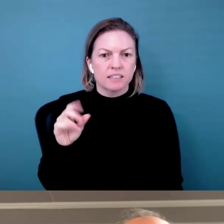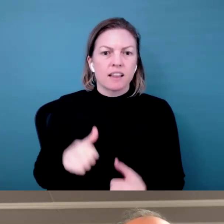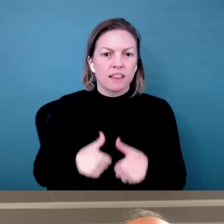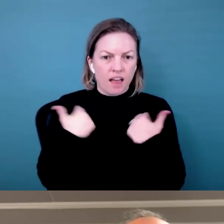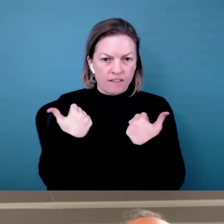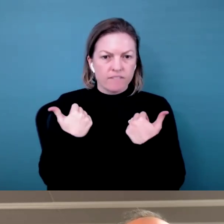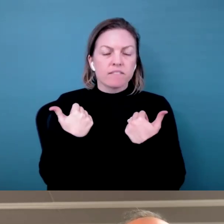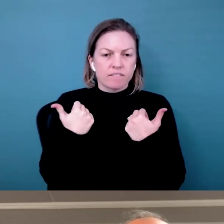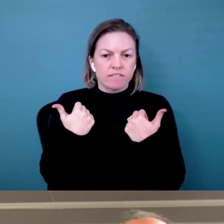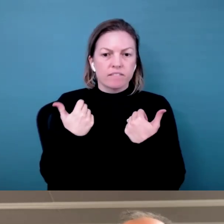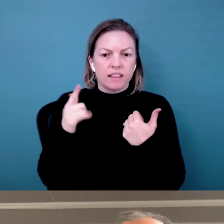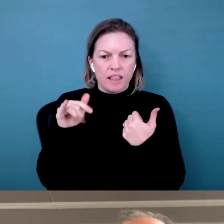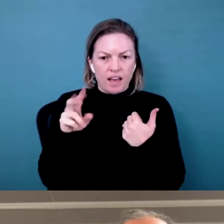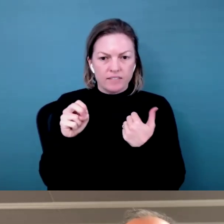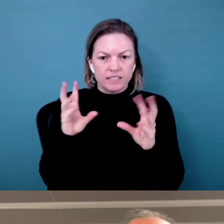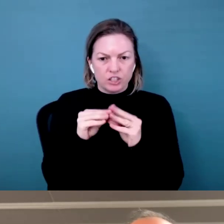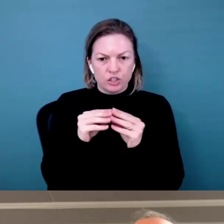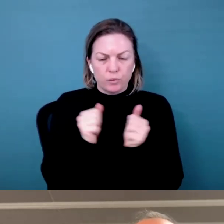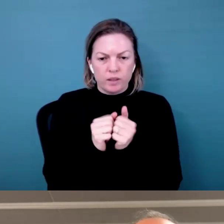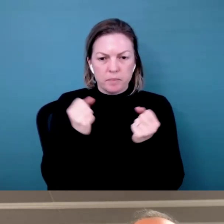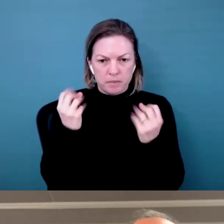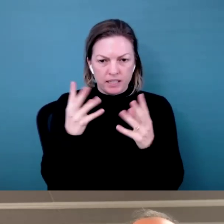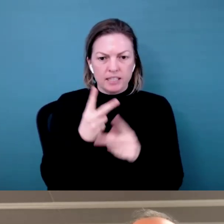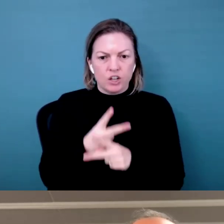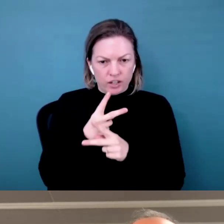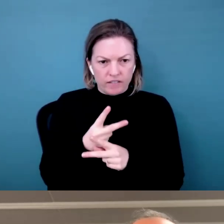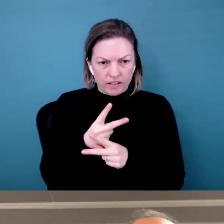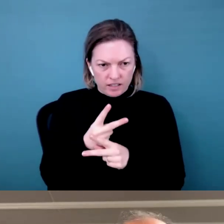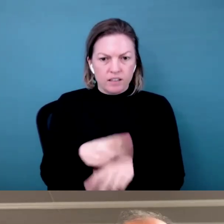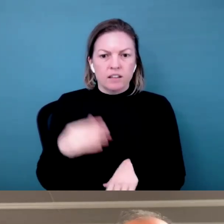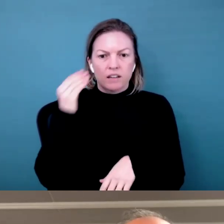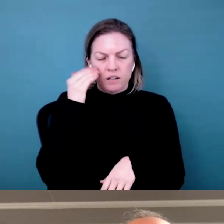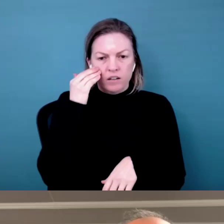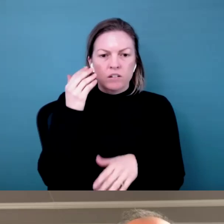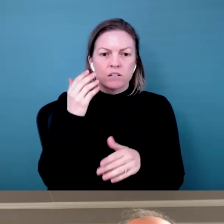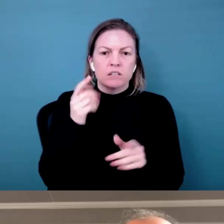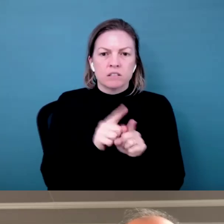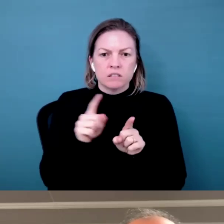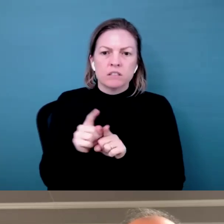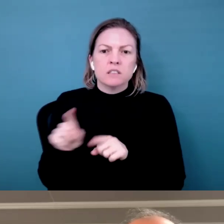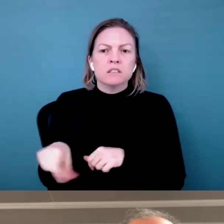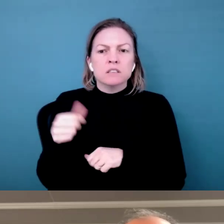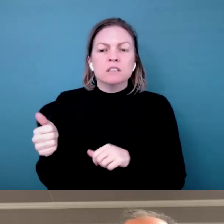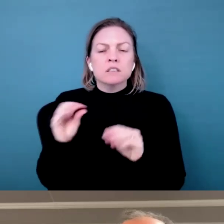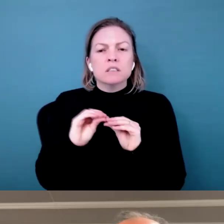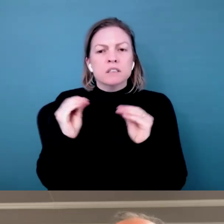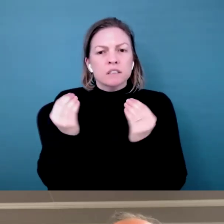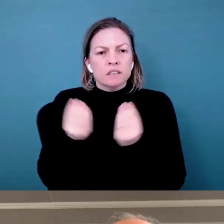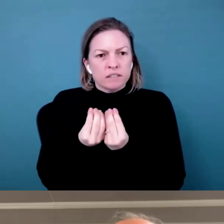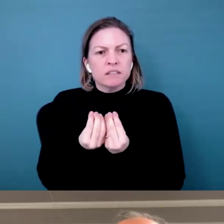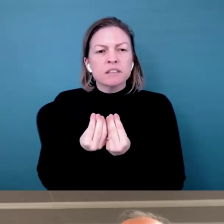session with men in caregiving. I know that there's possibly other organizations that are